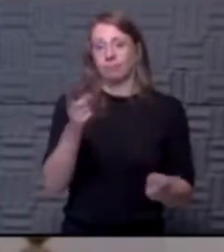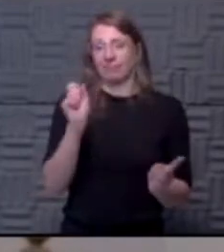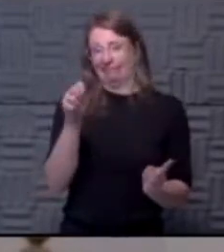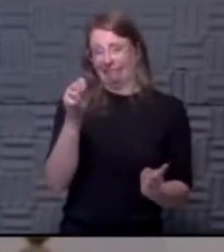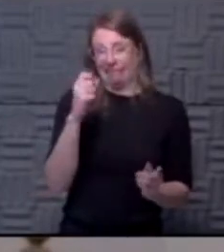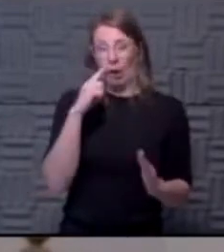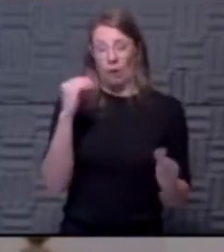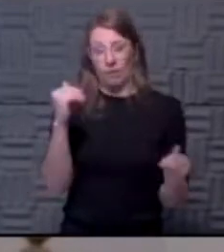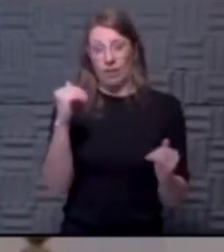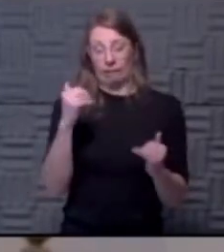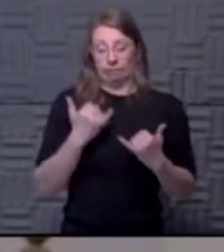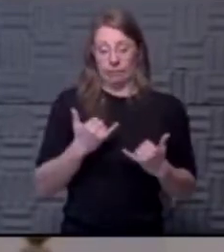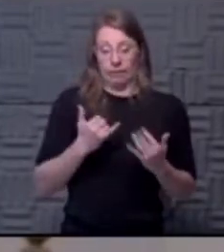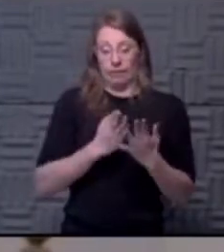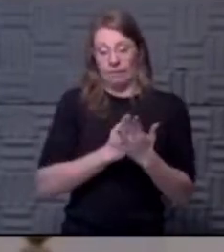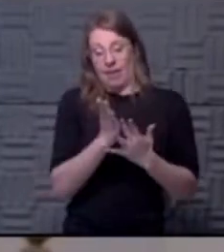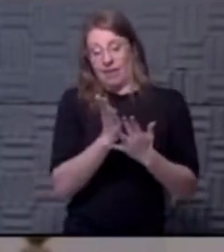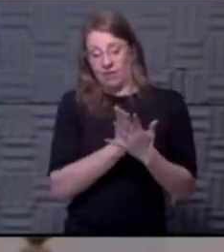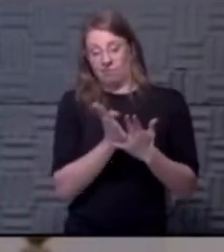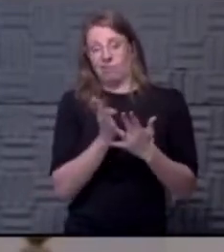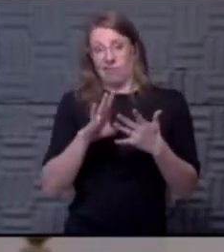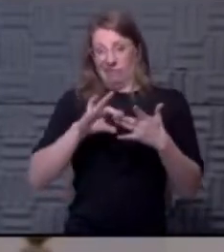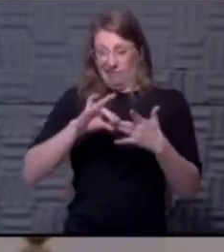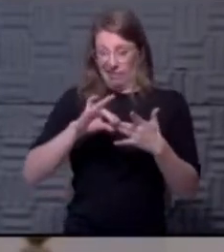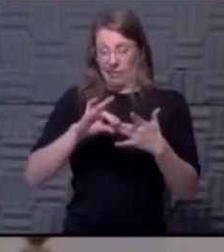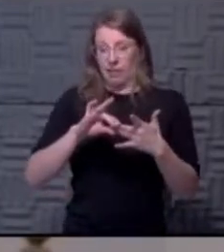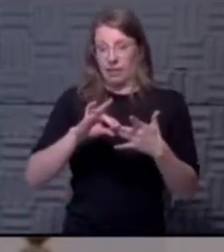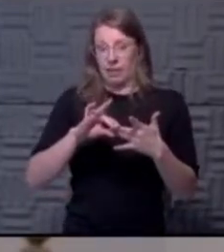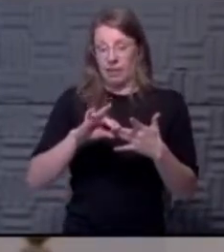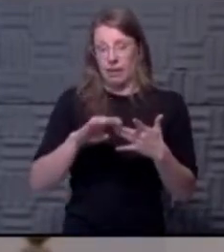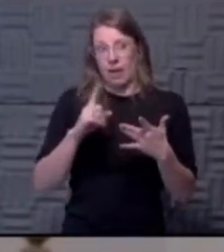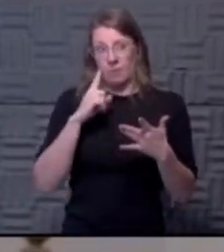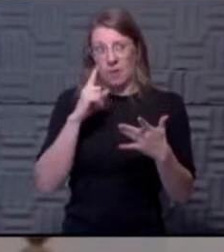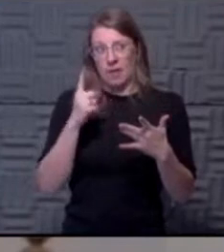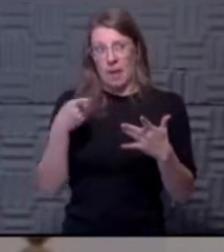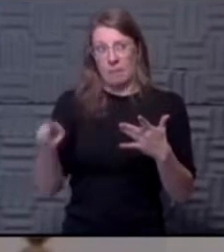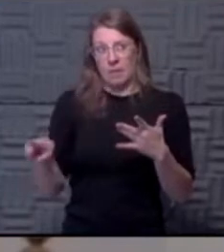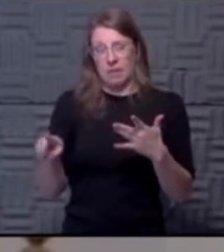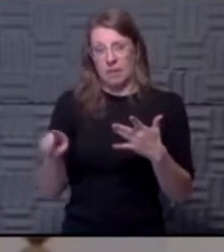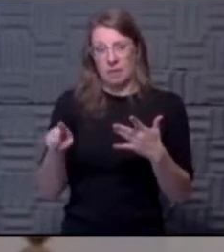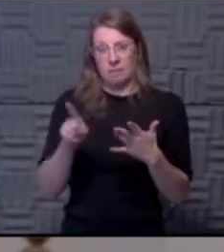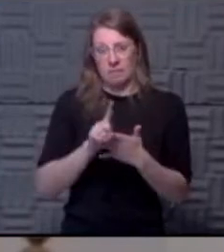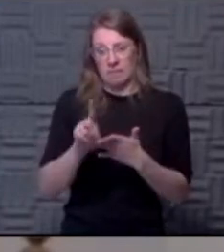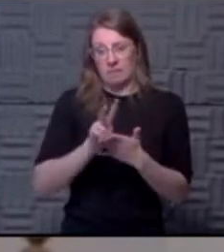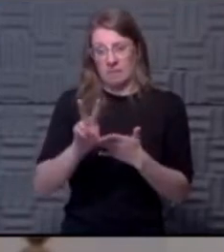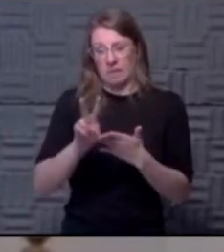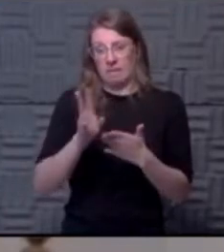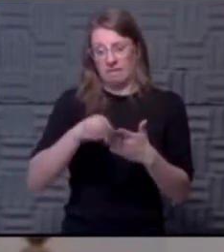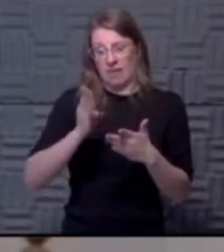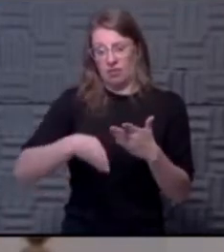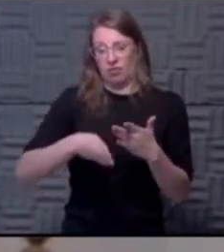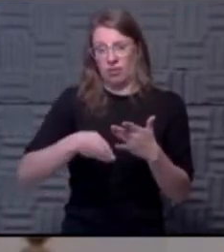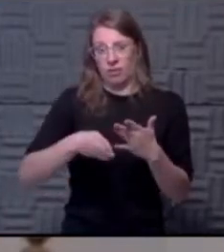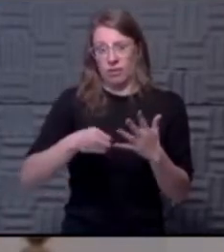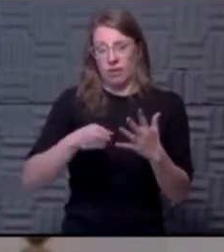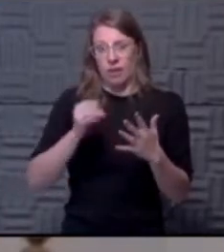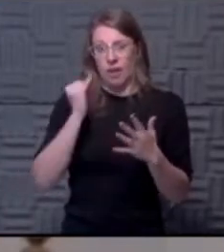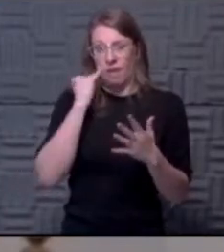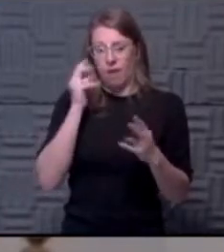we'll get through this current phase 3-4, and that could happen, I think, even within the next few weeks, looking into the crystal